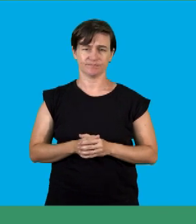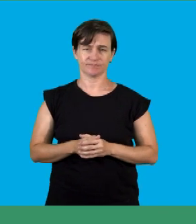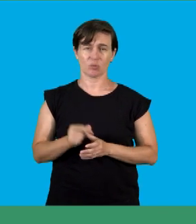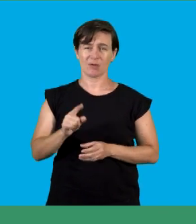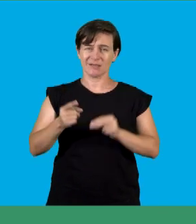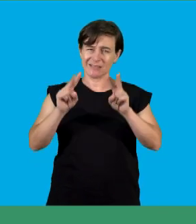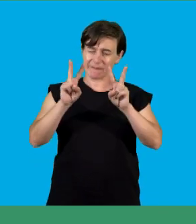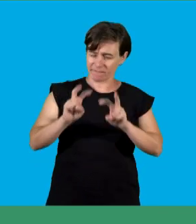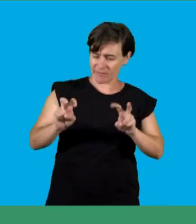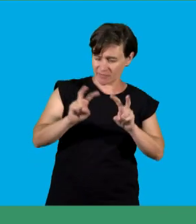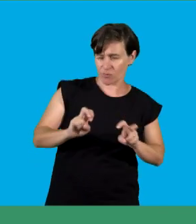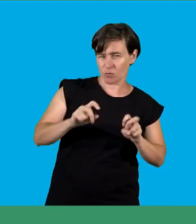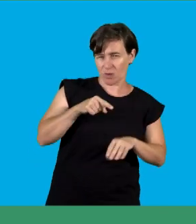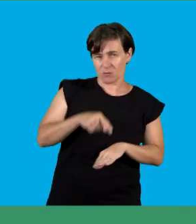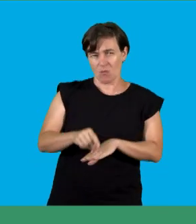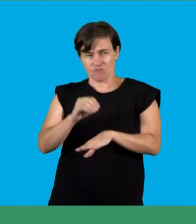problem